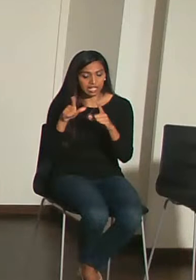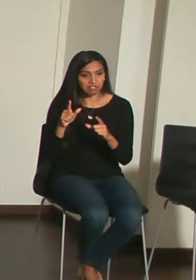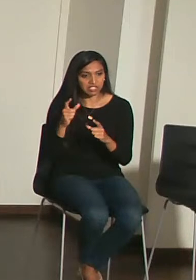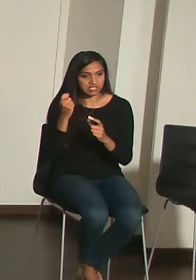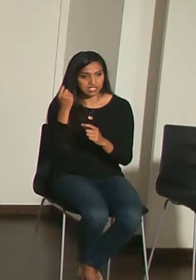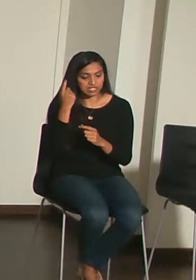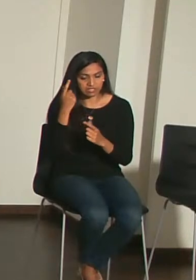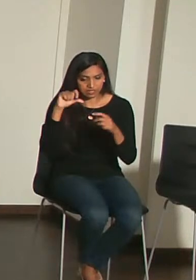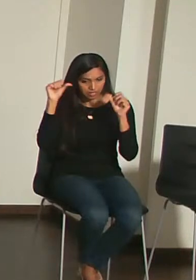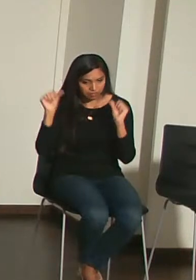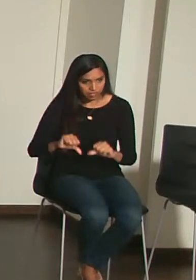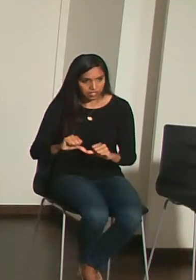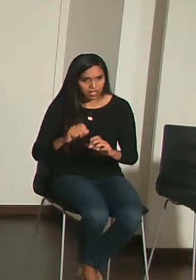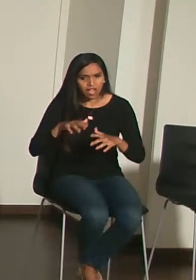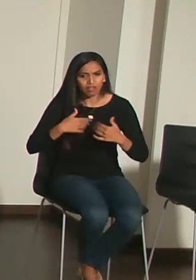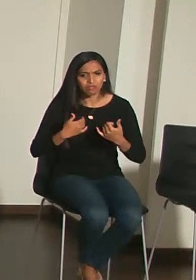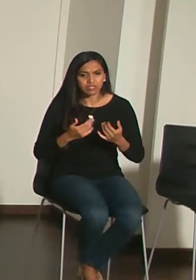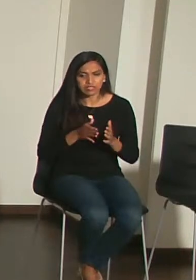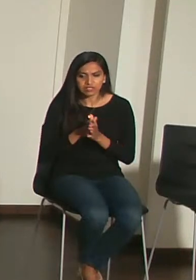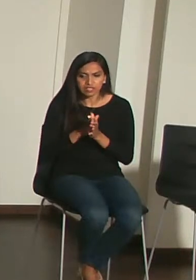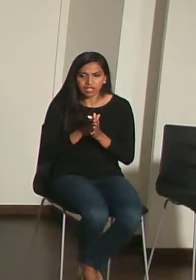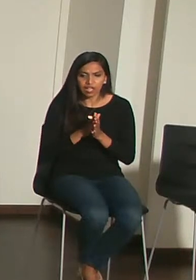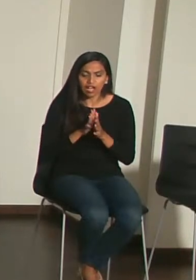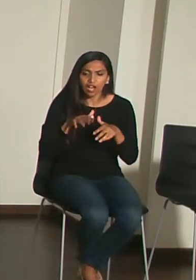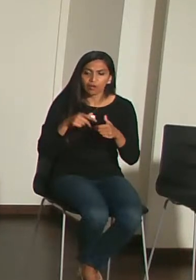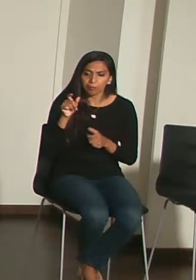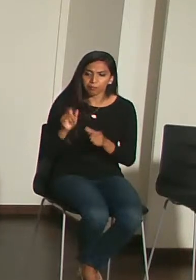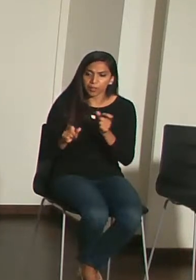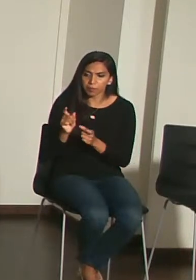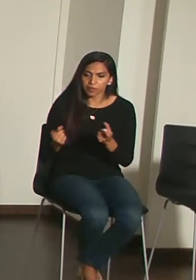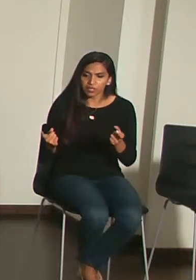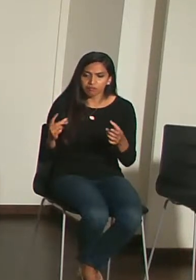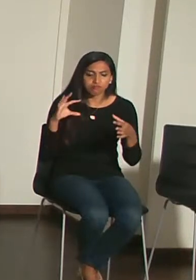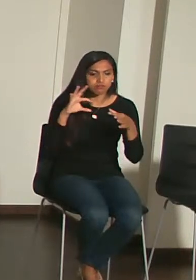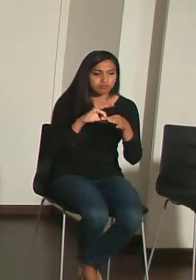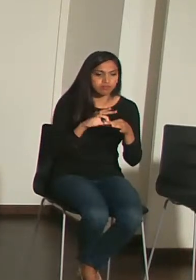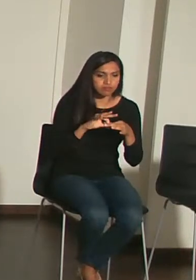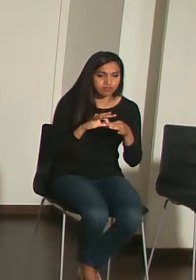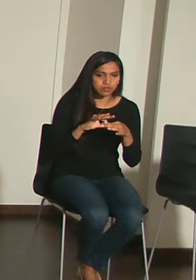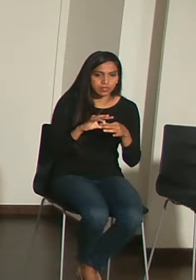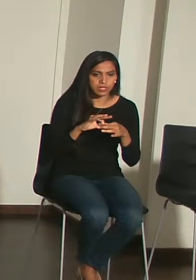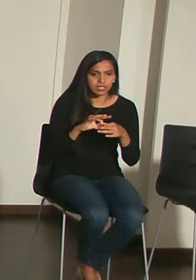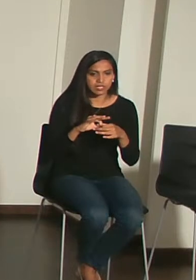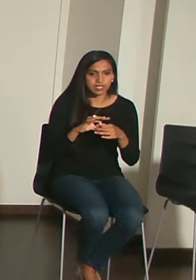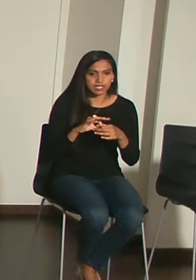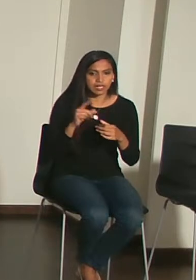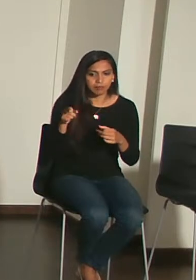I'm curious to know, like, what do you think of that, and how could that be?